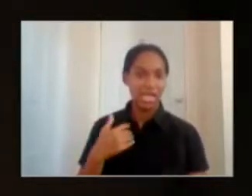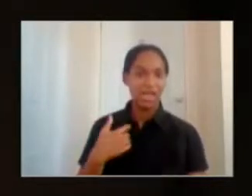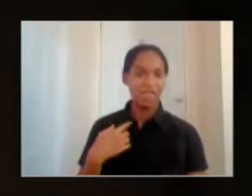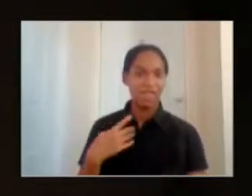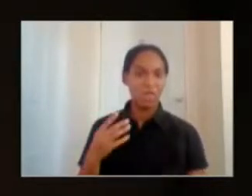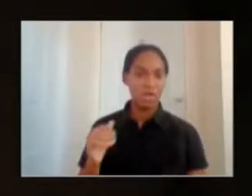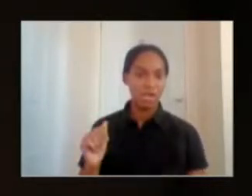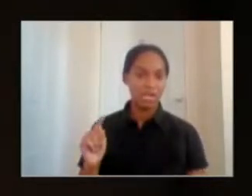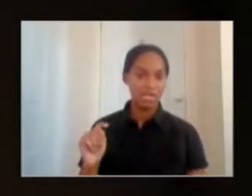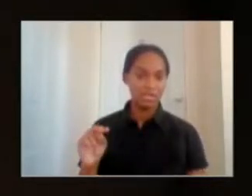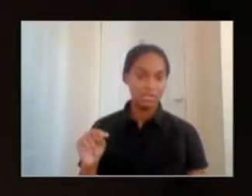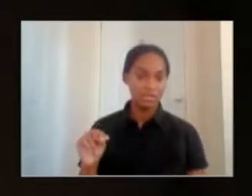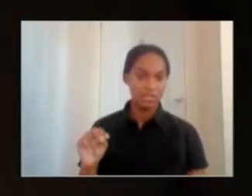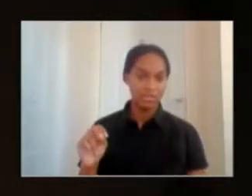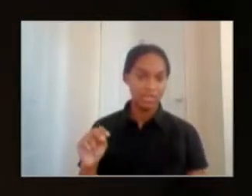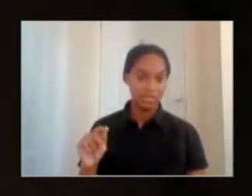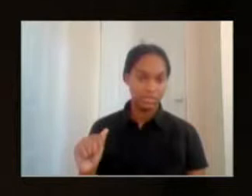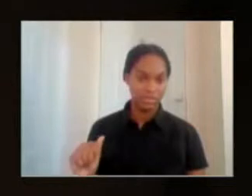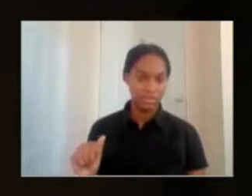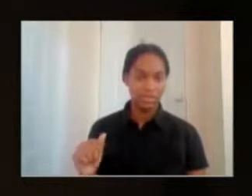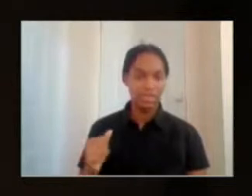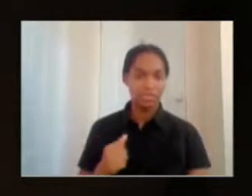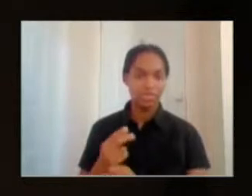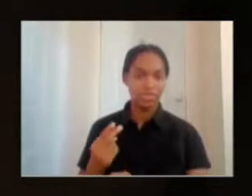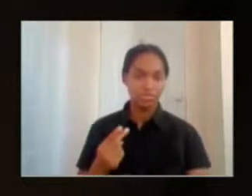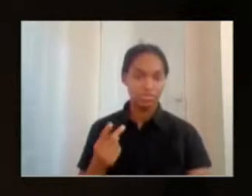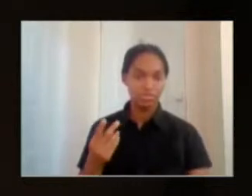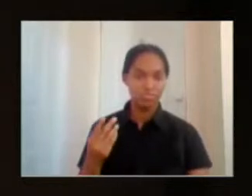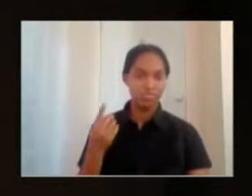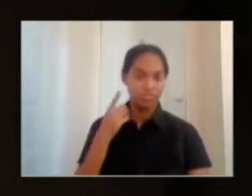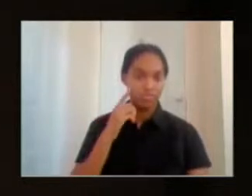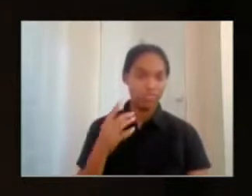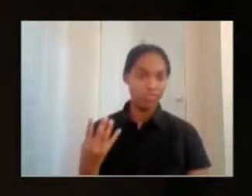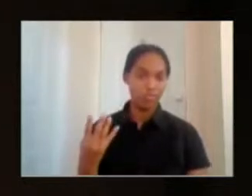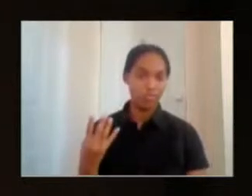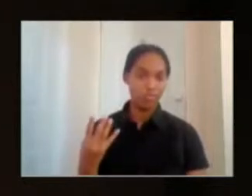and making use of the 4 antennas, you can get